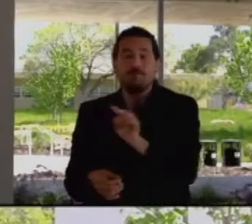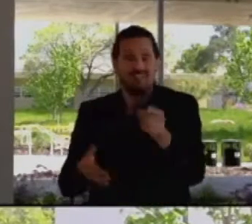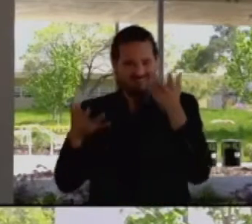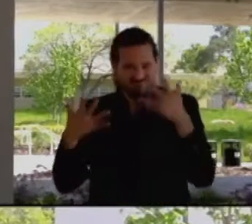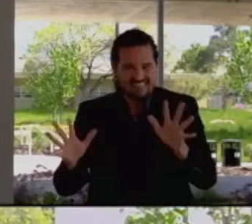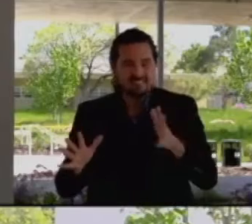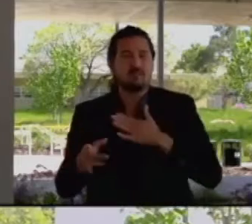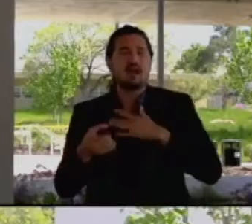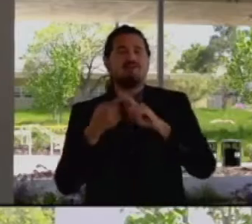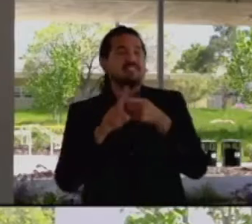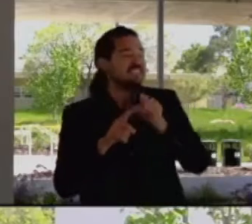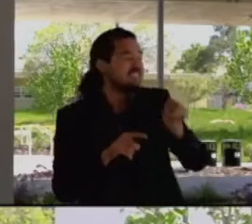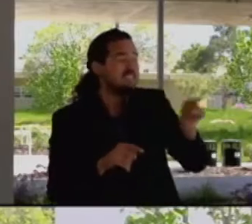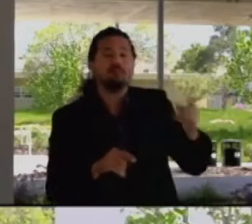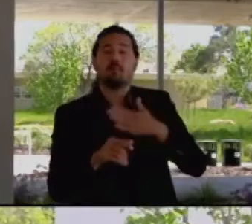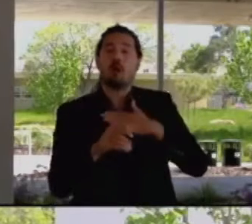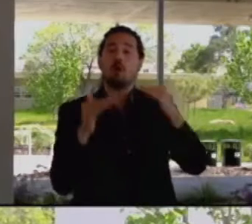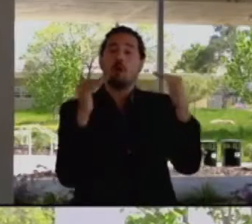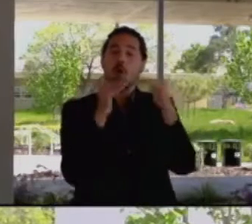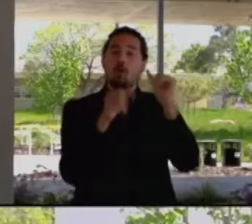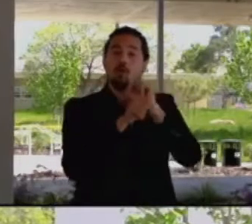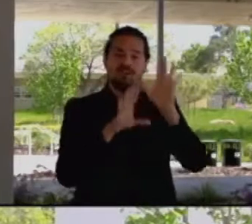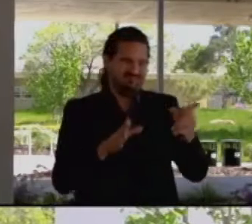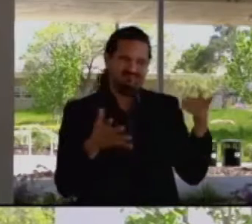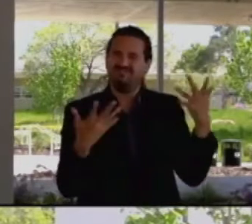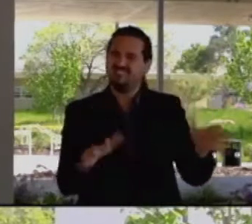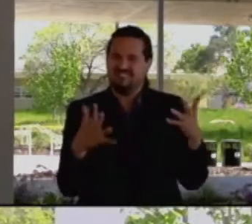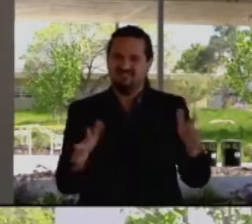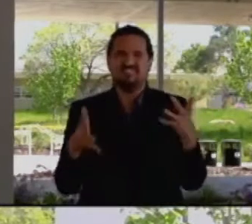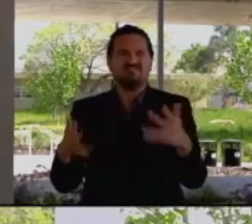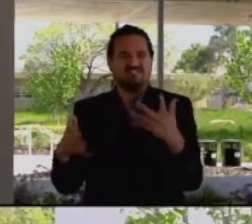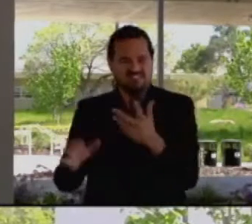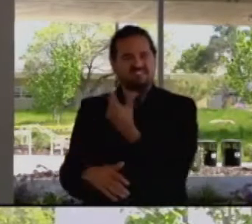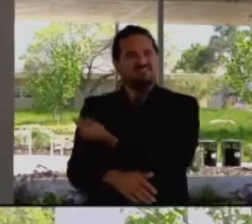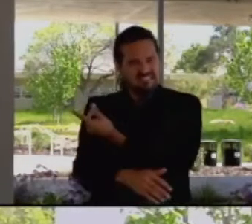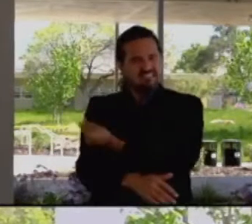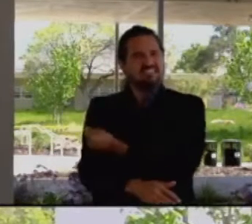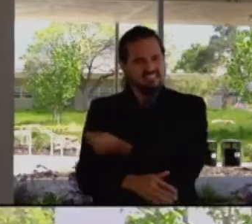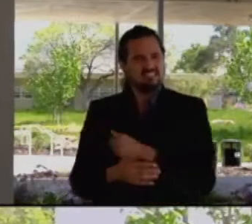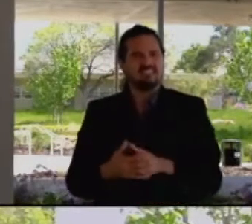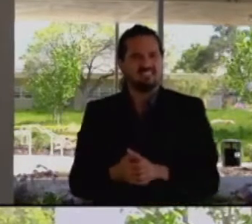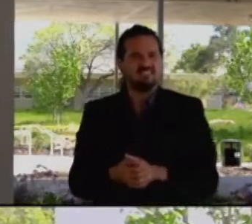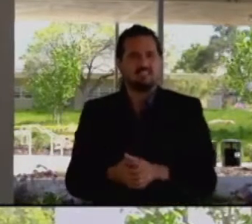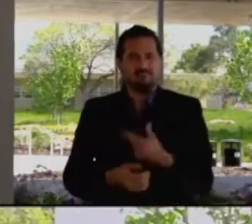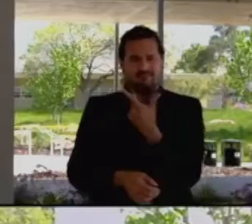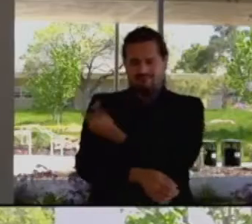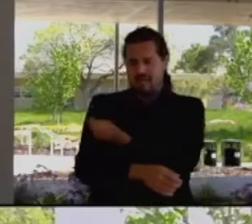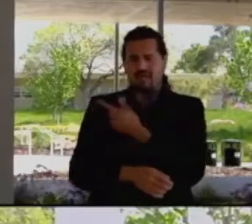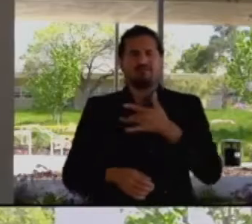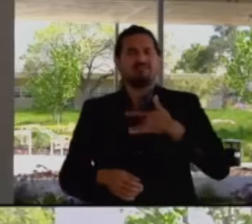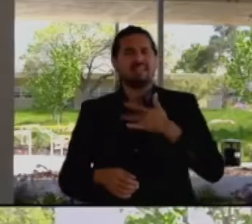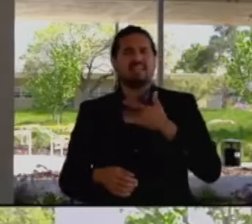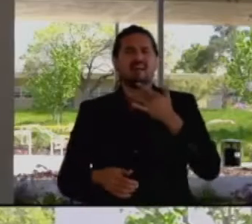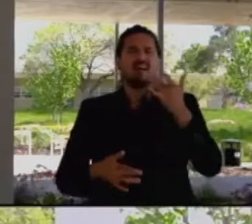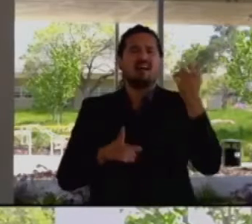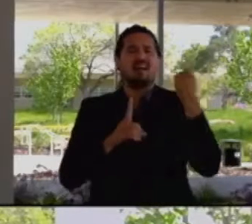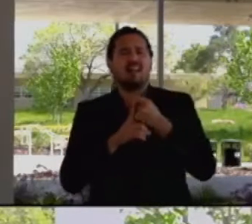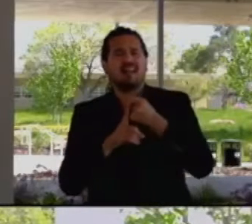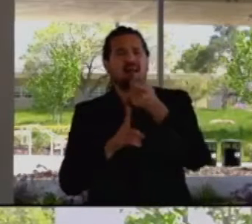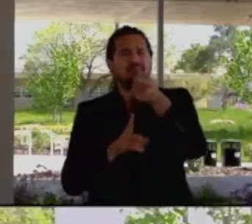short-lived. Getting sick with COVID is far more dangerous, and we've seen so many young adults